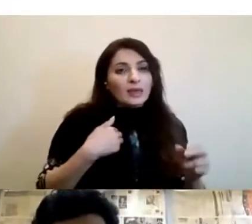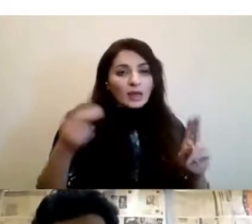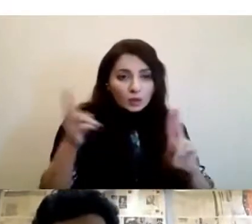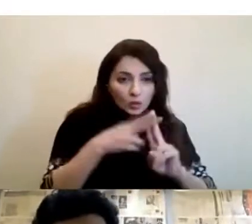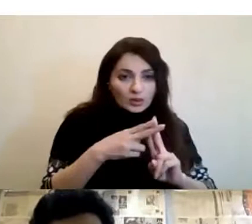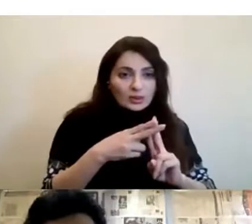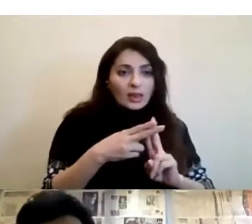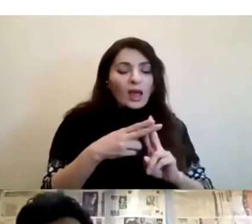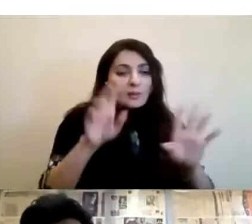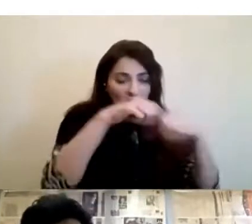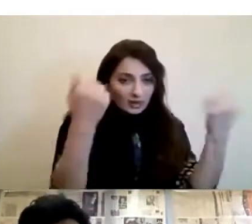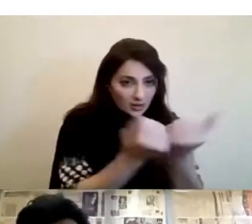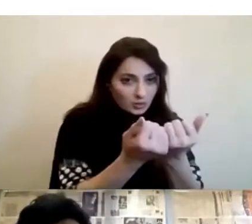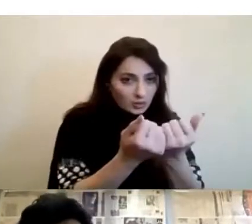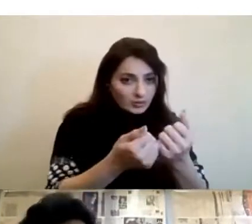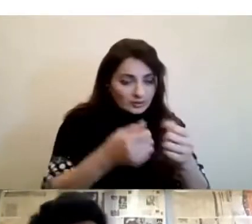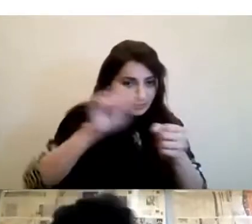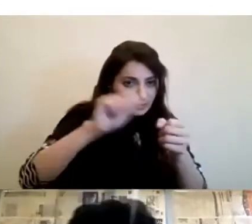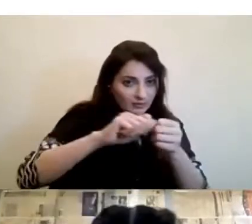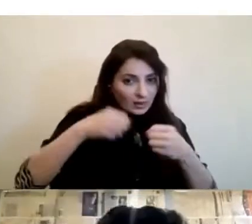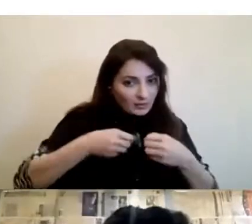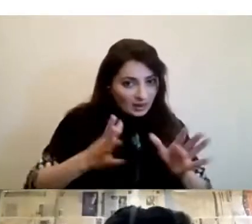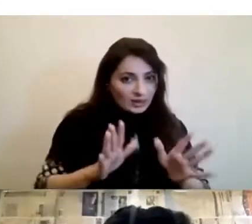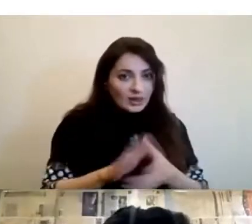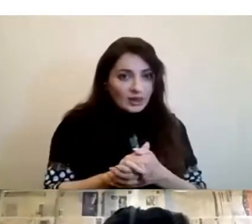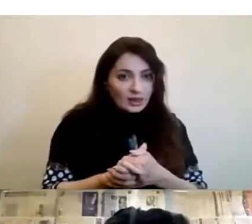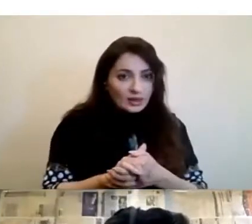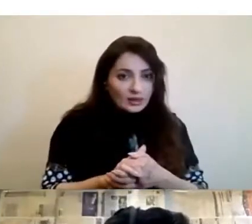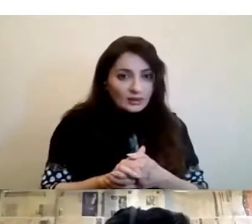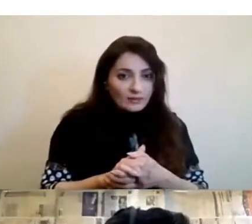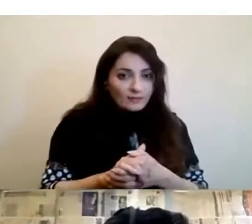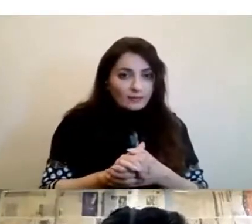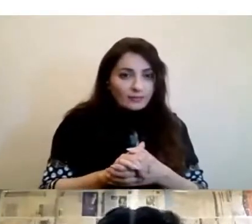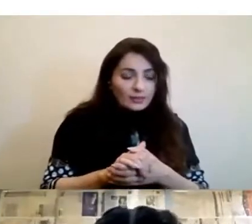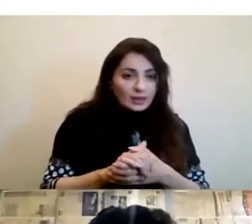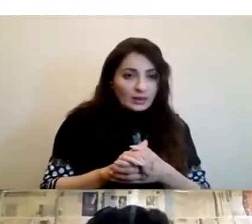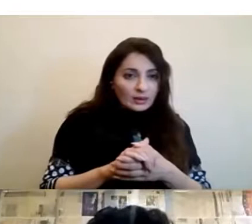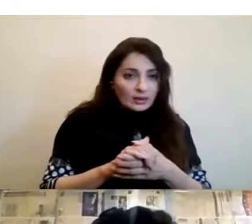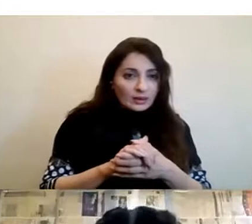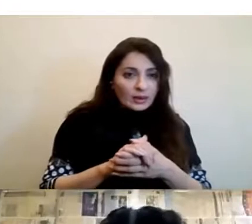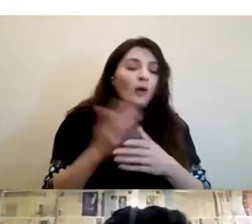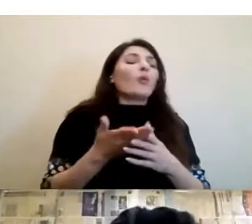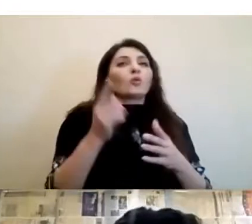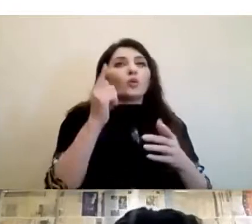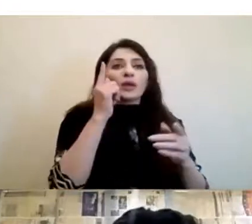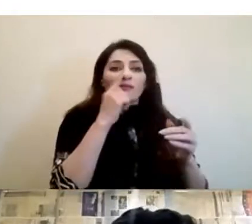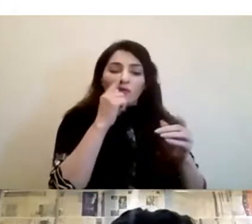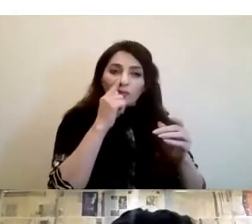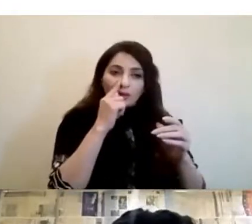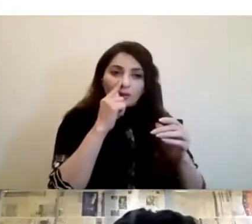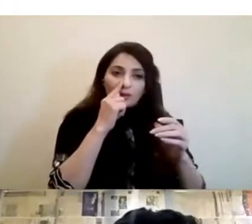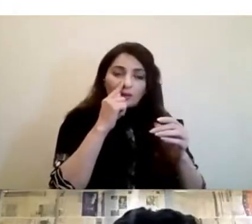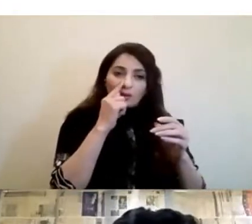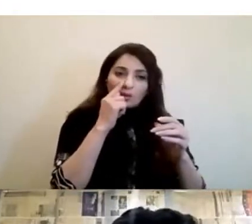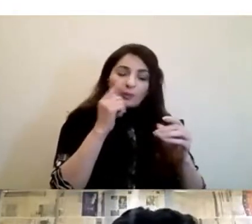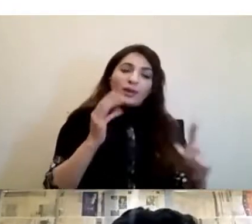called Odeta.ai that is specifically at the moment focused on women because they